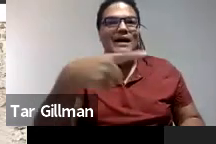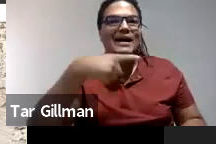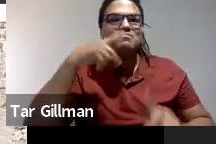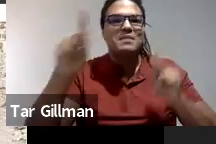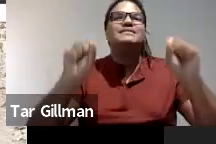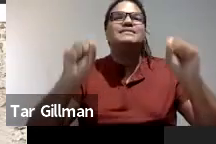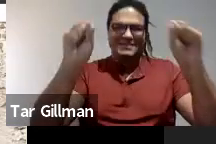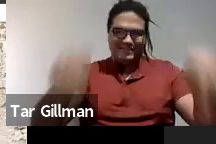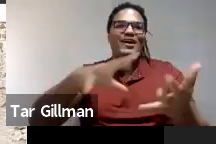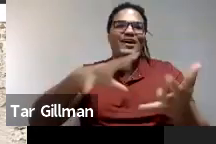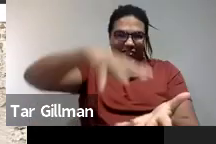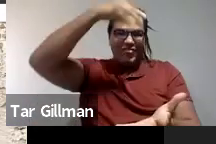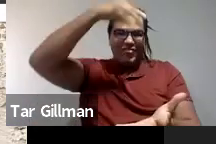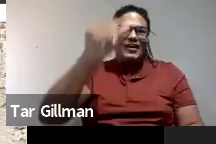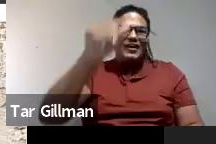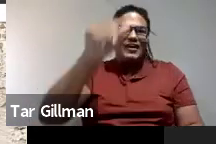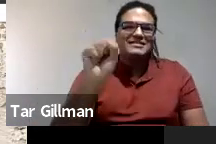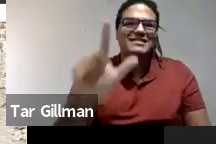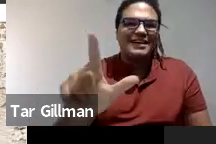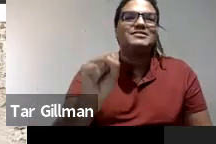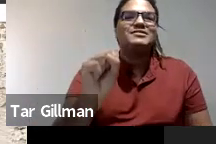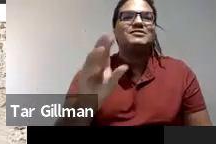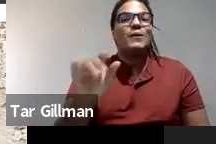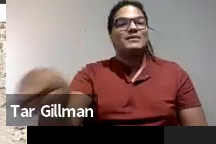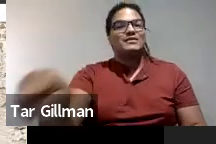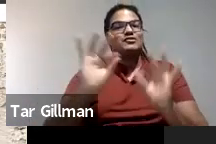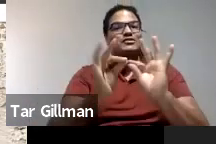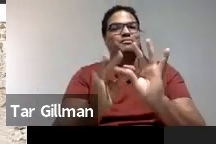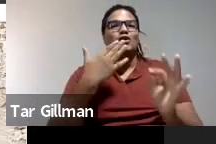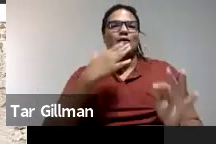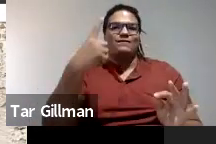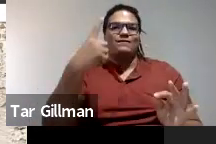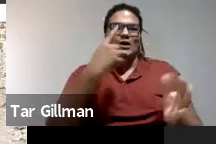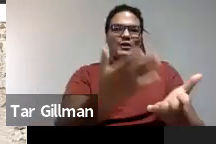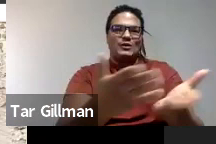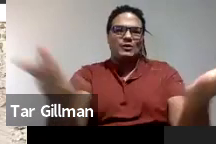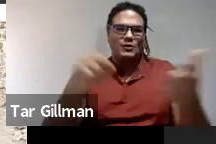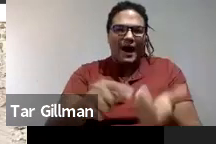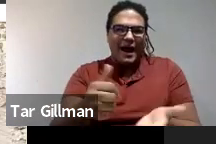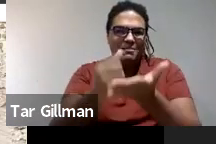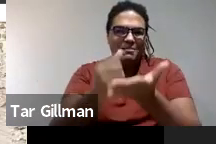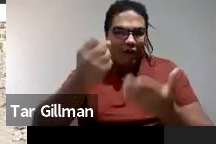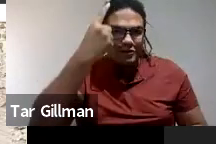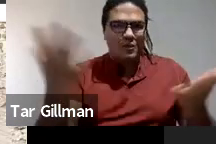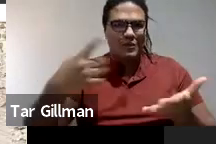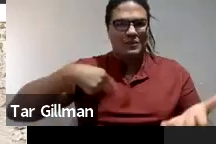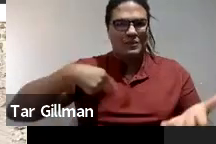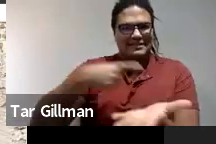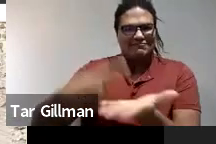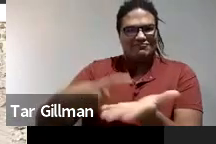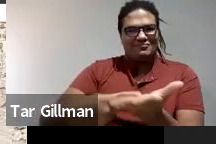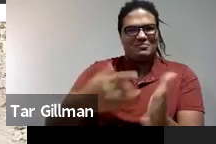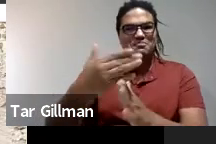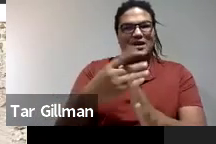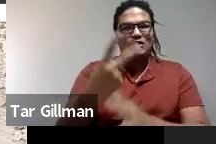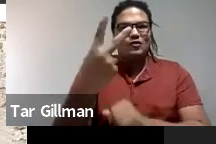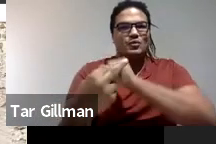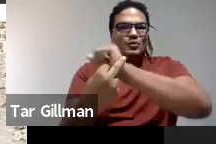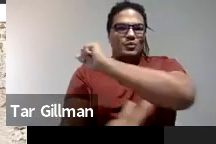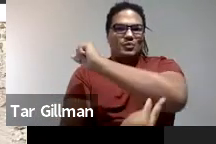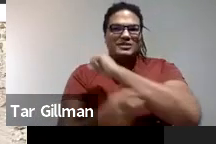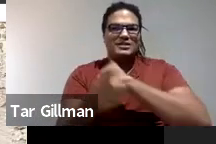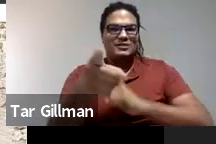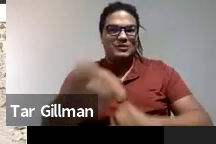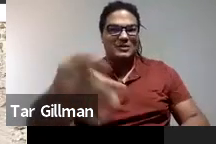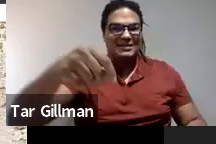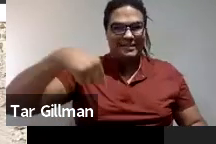to hear. However, hearing people can learn American Sign Language. So the interpreters are there for you to help